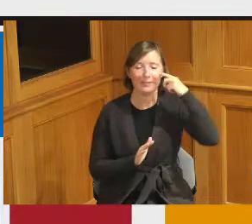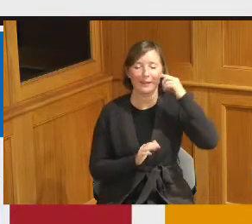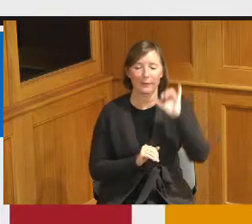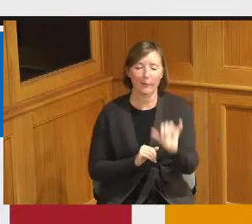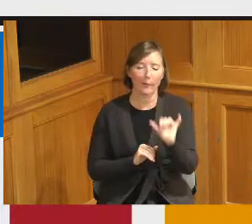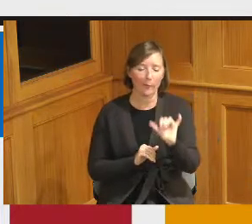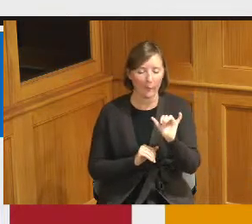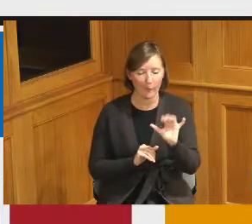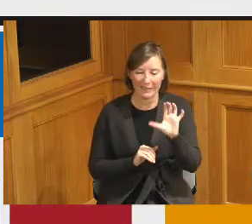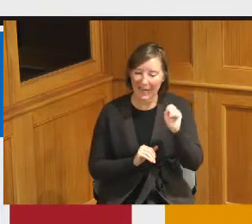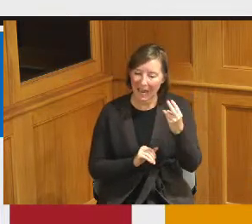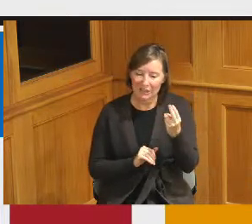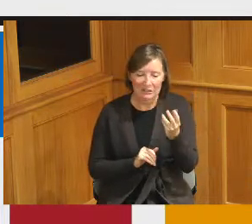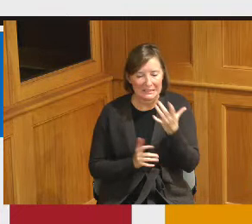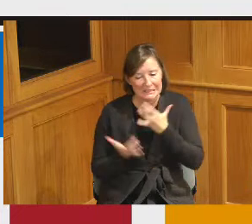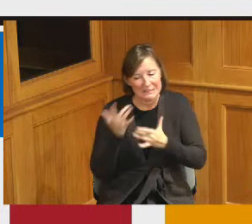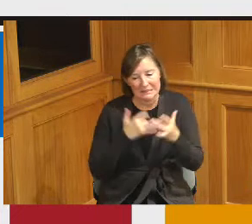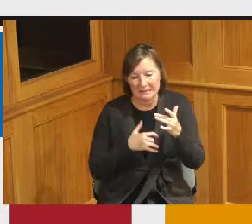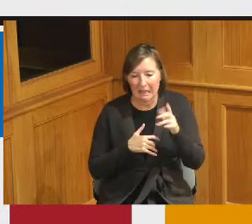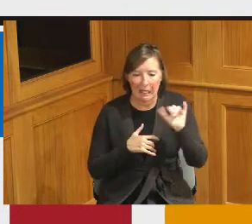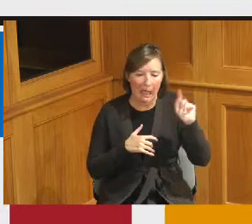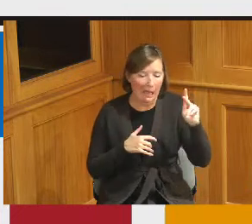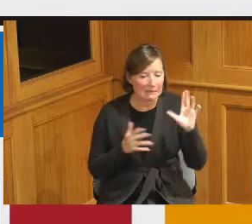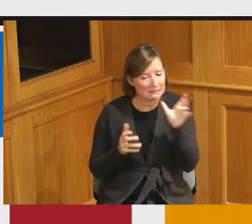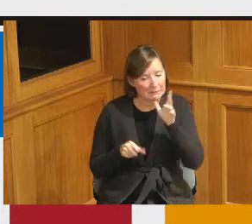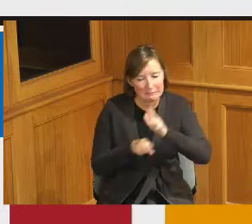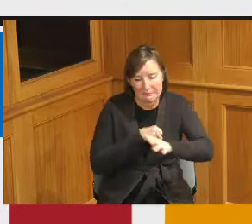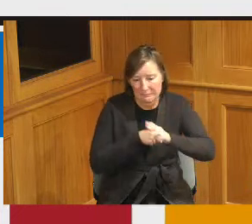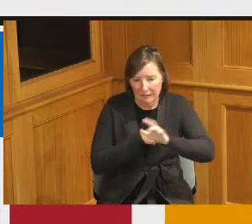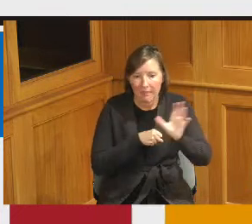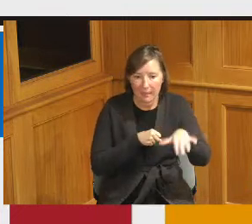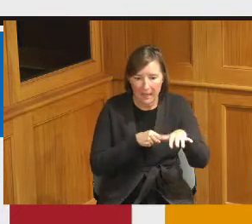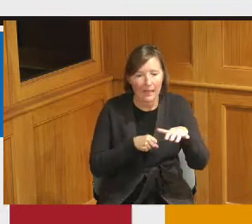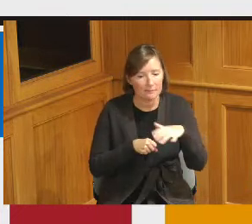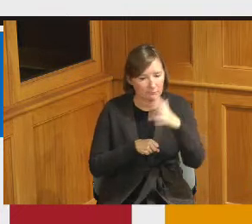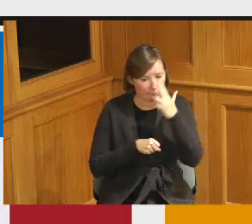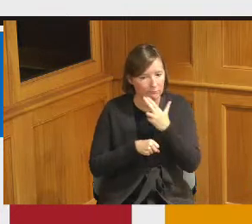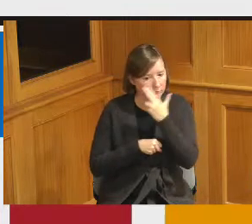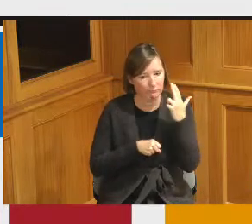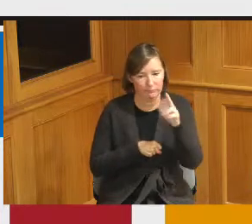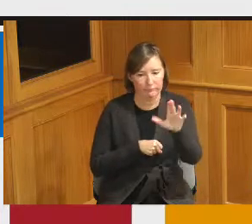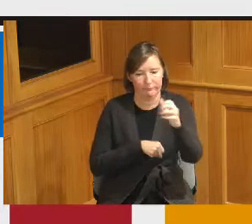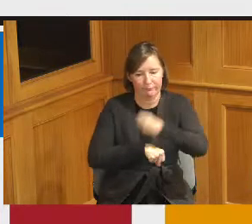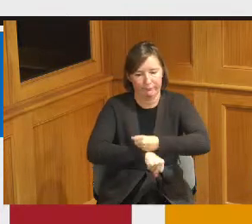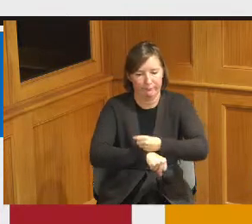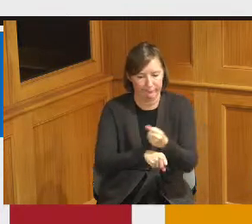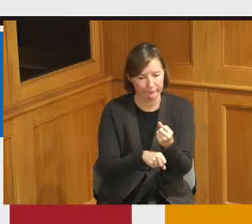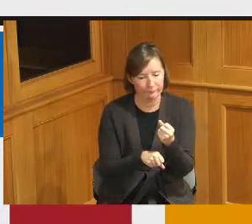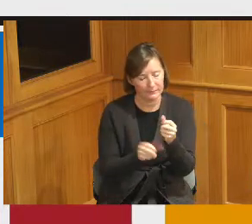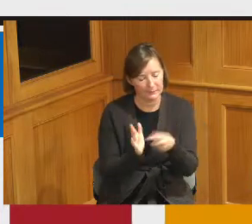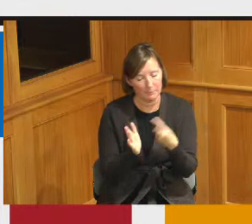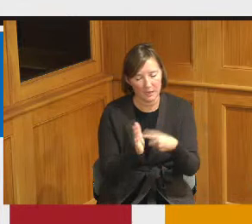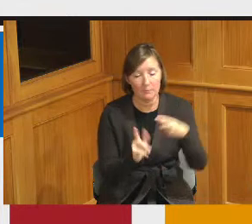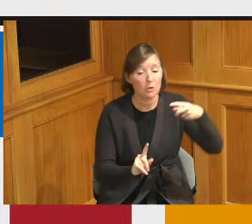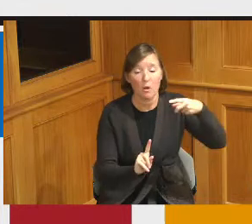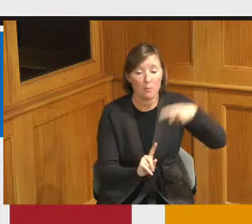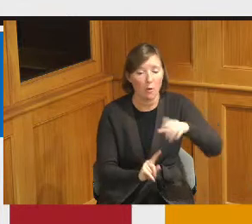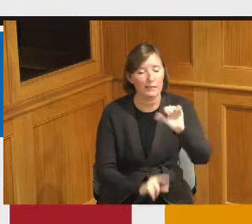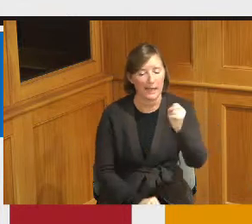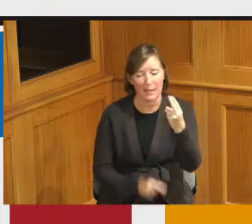lack of cash flow is a death knell in some instances to small businesses. So,